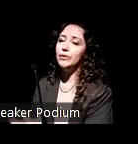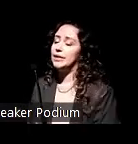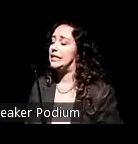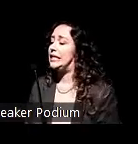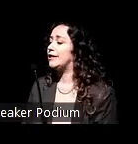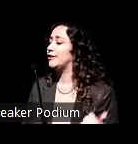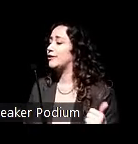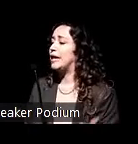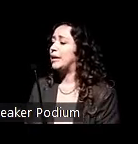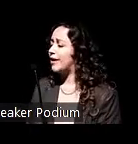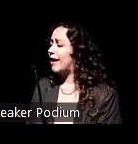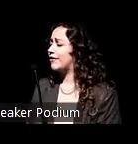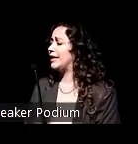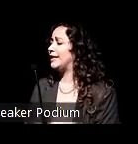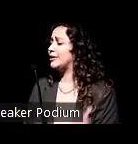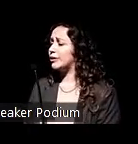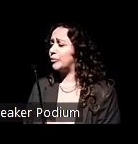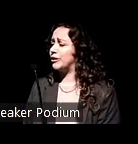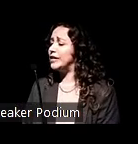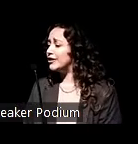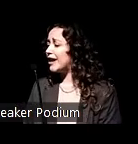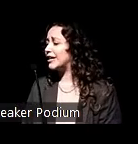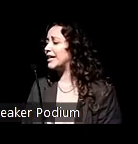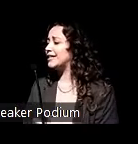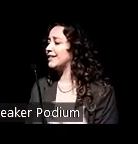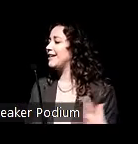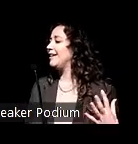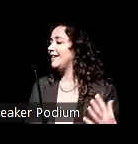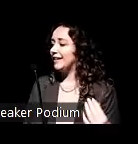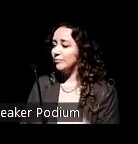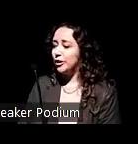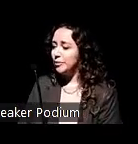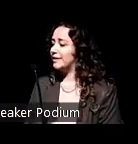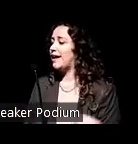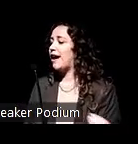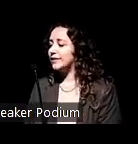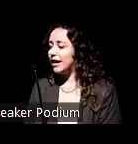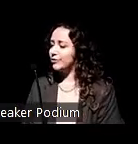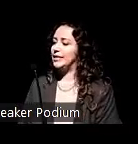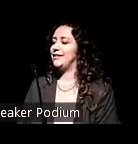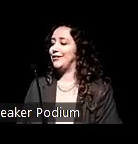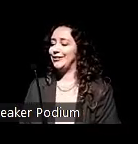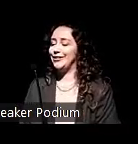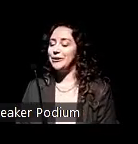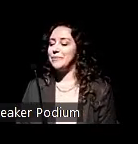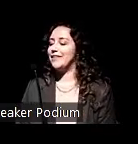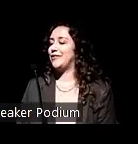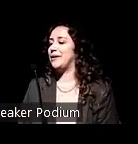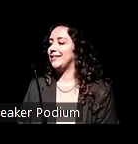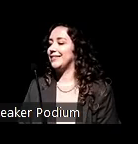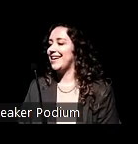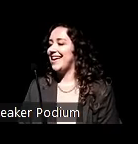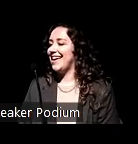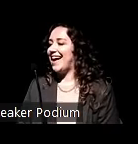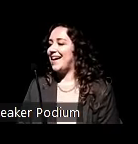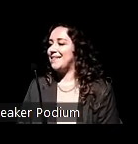Some of you can see here, so neighborhood advocates, historic preservation advocates, permitting staff, salvage retailers, and so many different